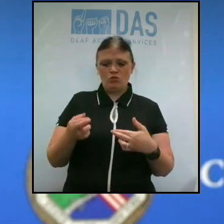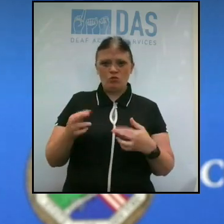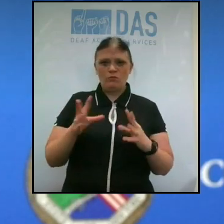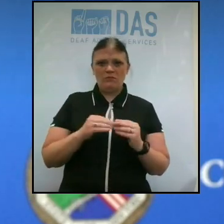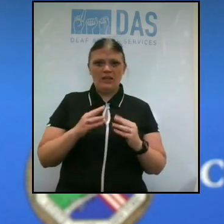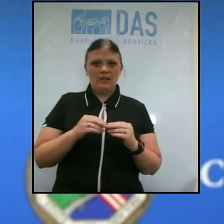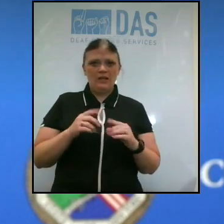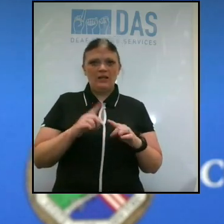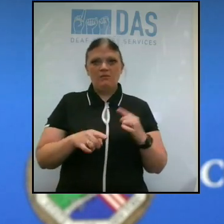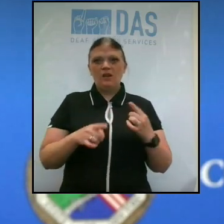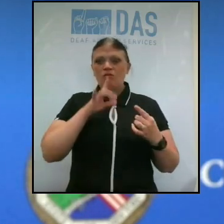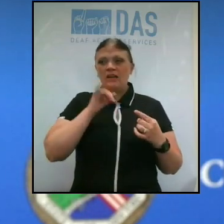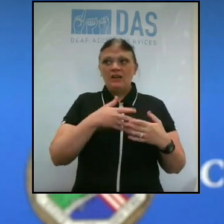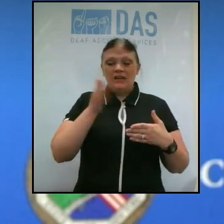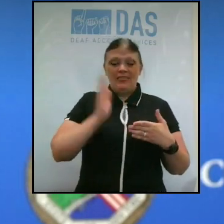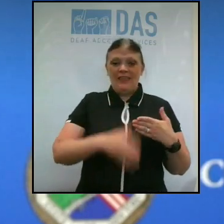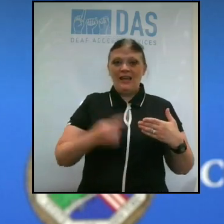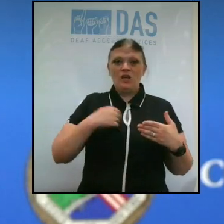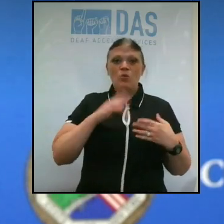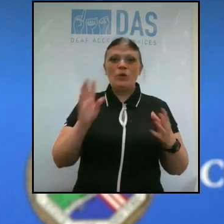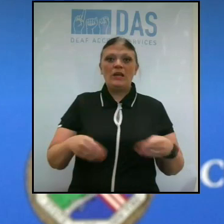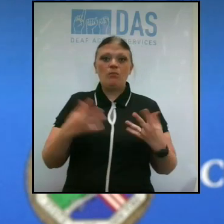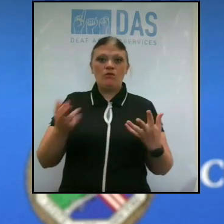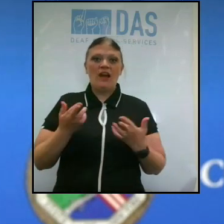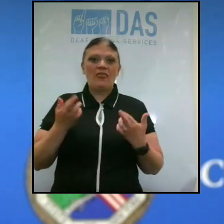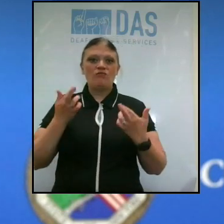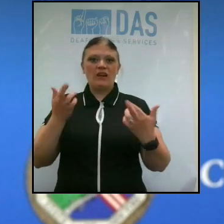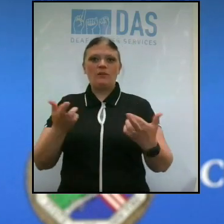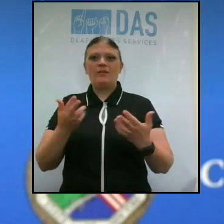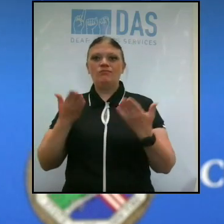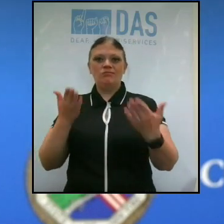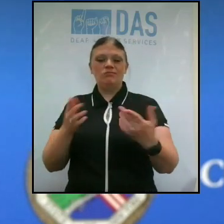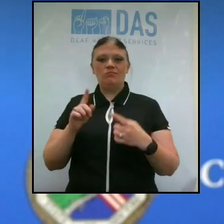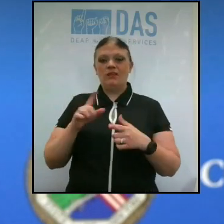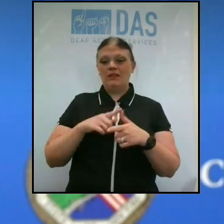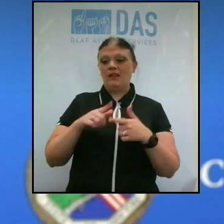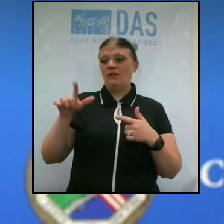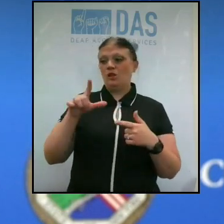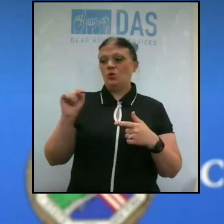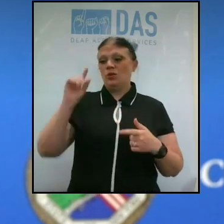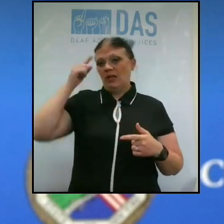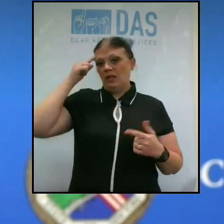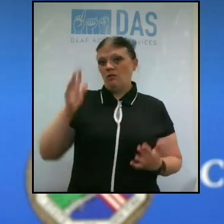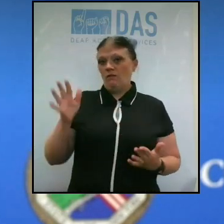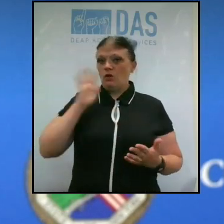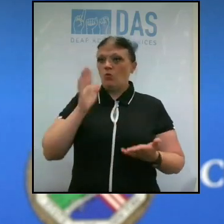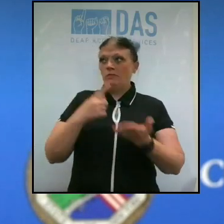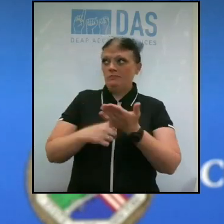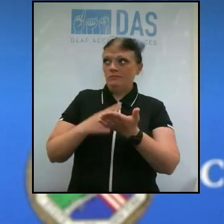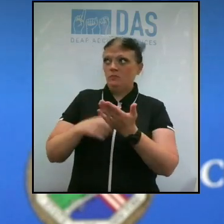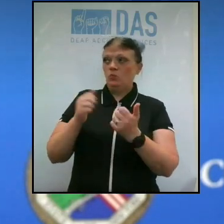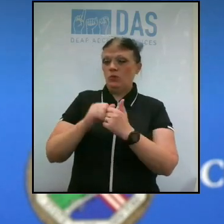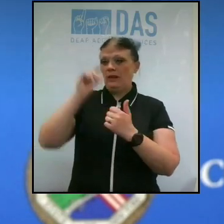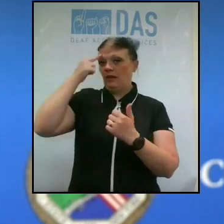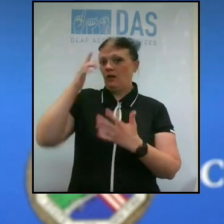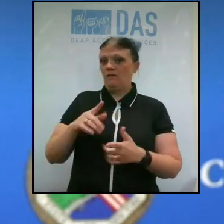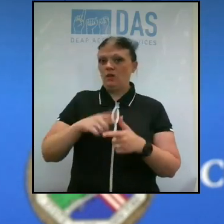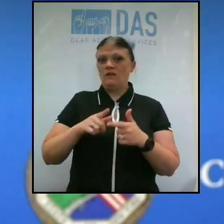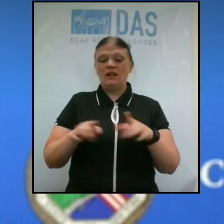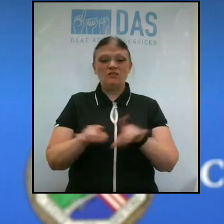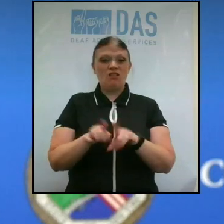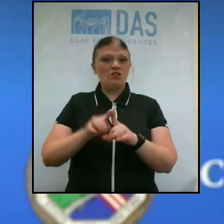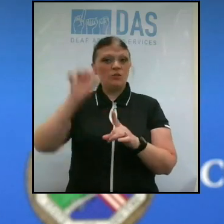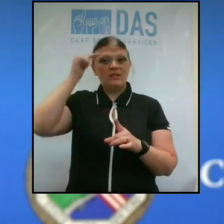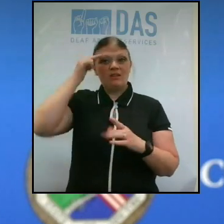In the end, we provide the recommendation. The Lieutenant Governor will be talking with the governor, but then it's also the governor's